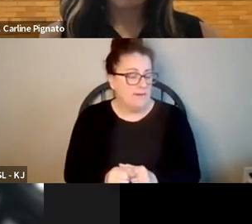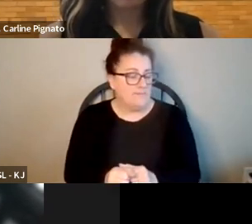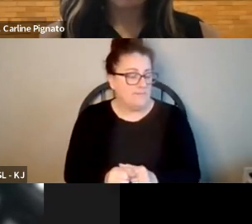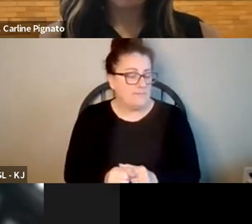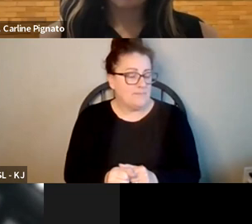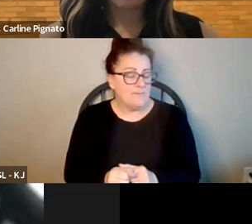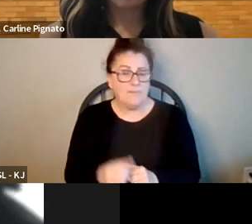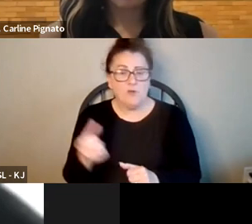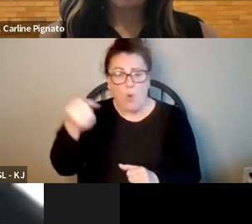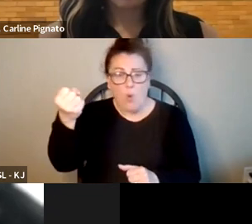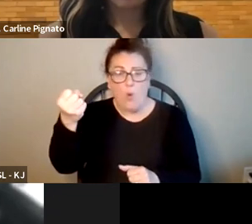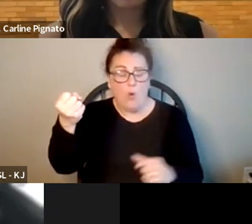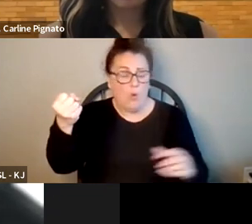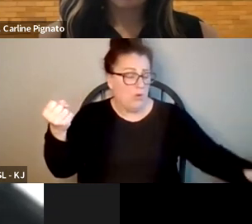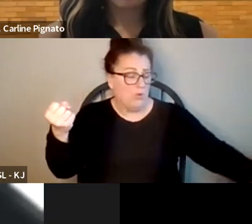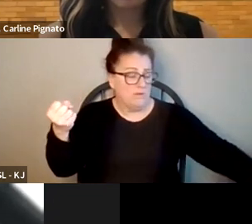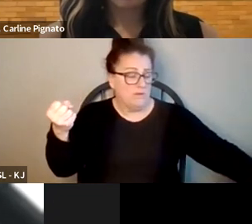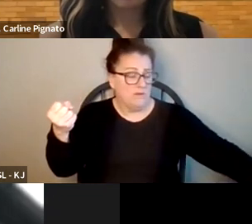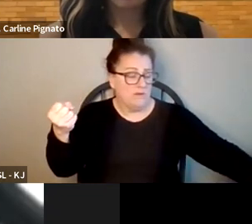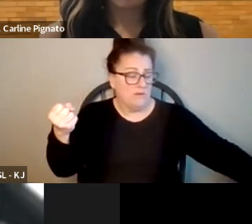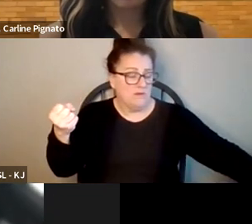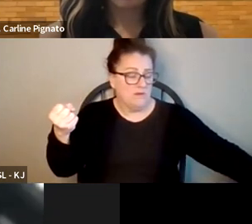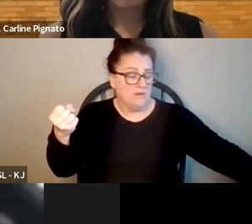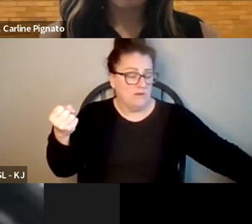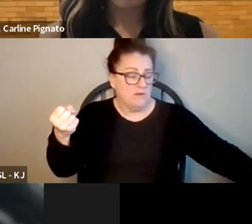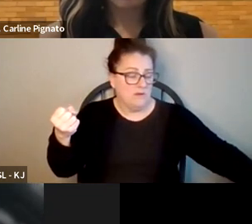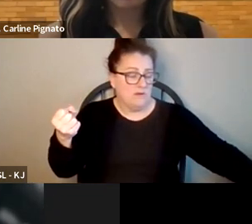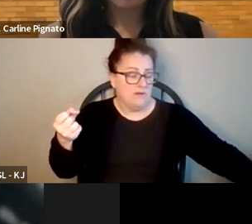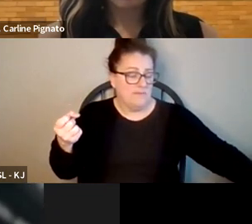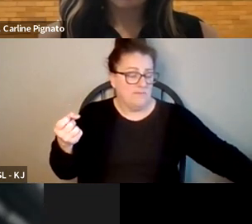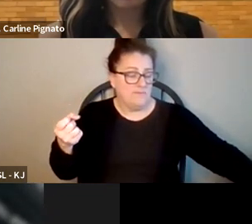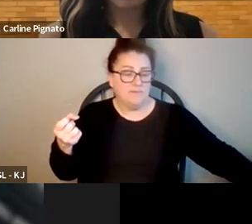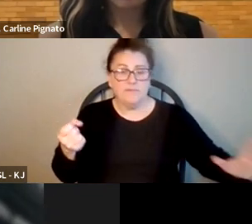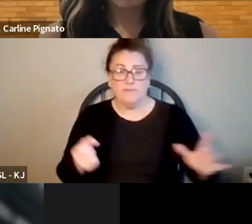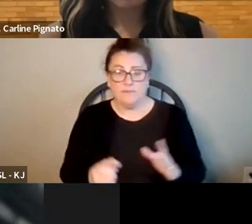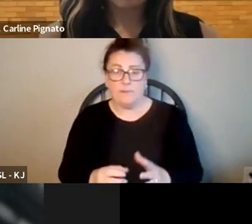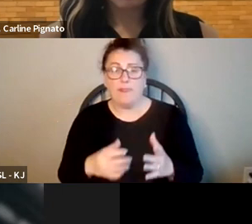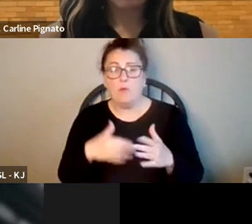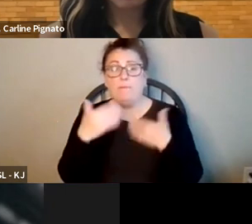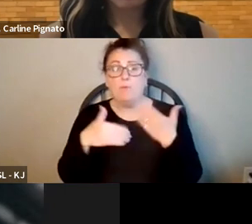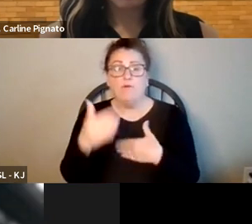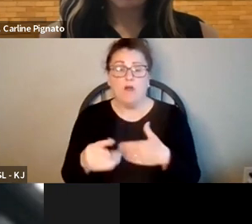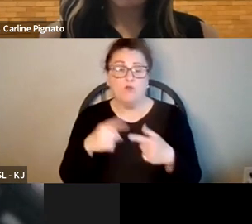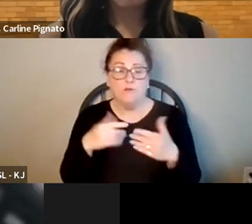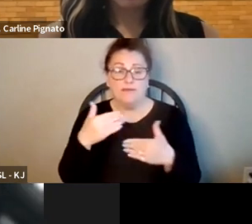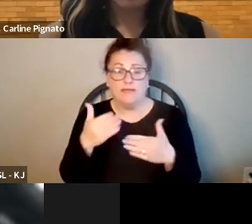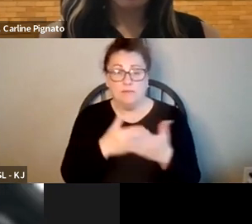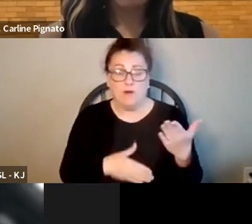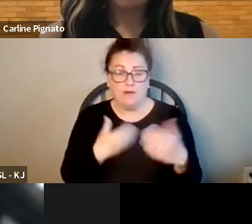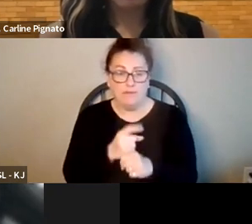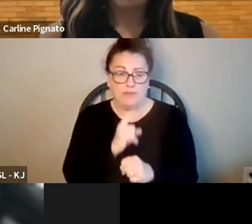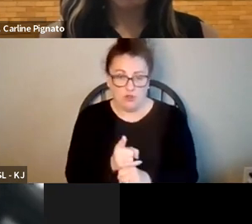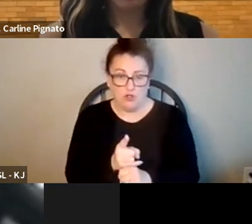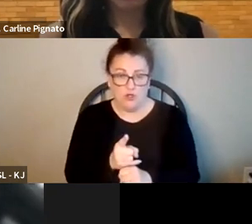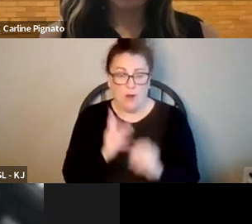So let's hold those thoughts, Roxy, that you have, and see if there are things that we can do when we go to the next, as we move on to the next phase, to ensure that we